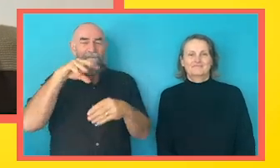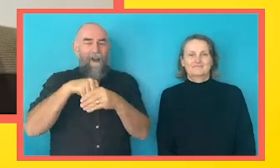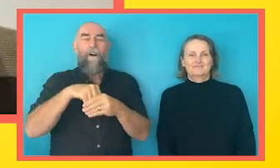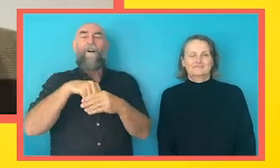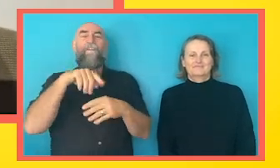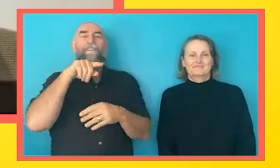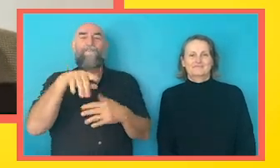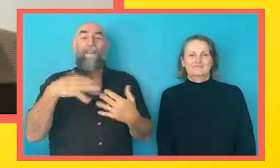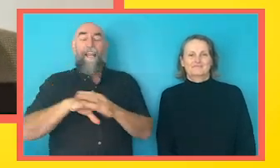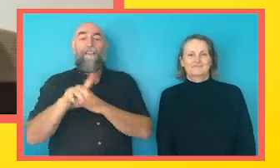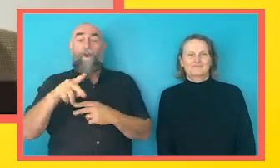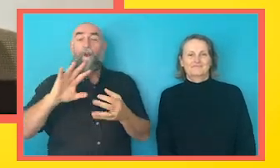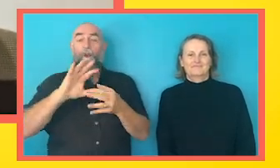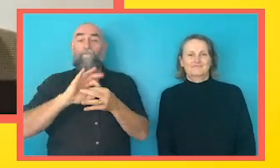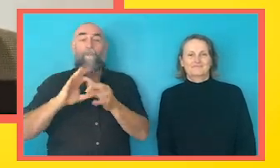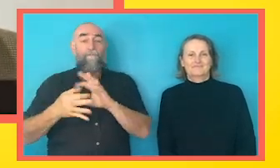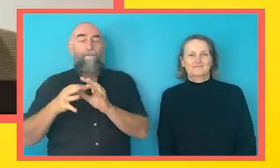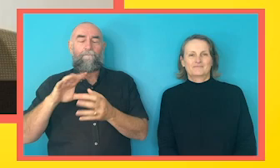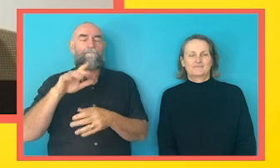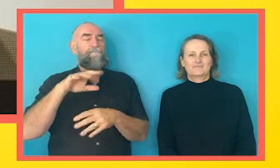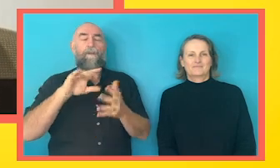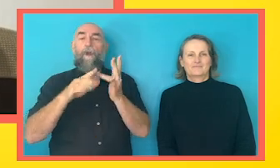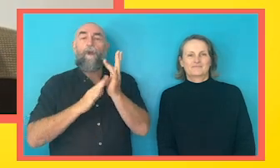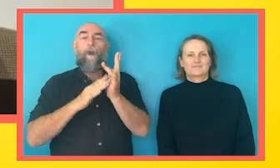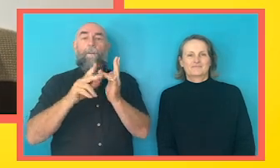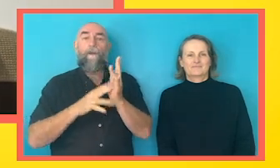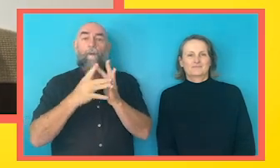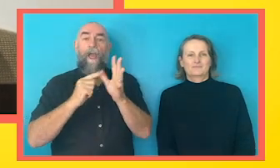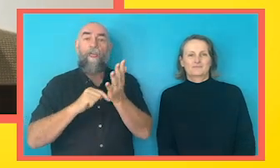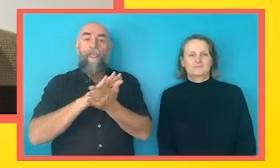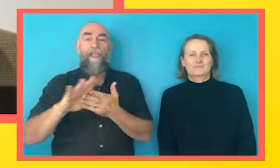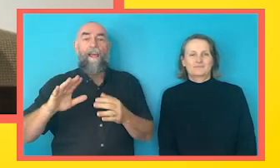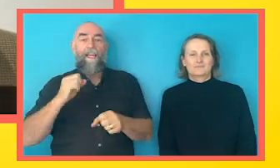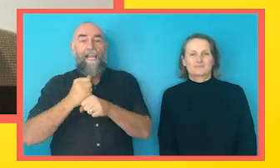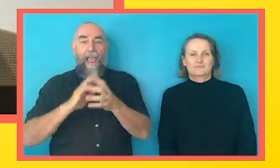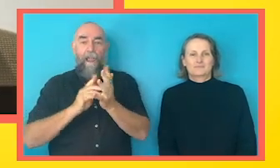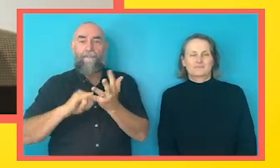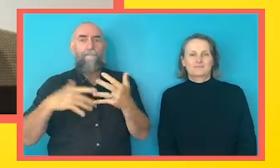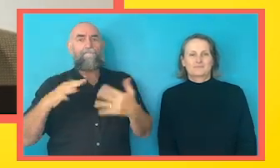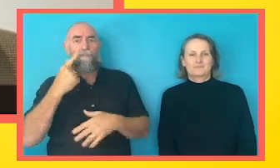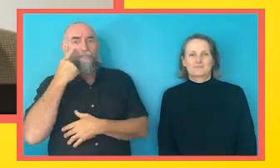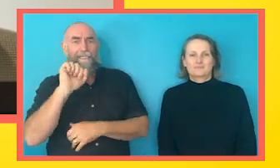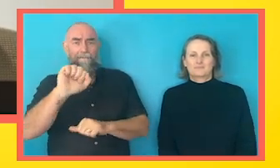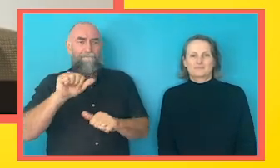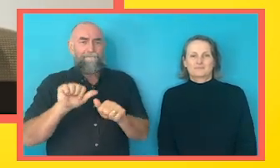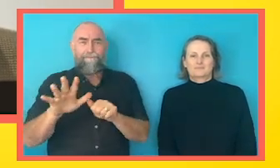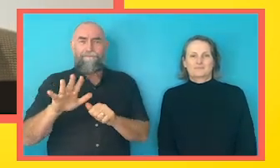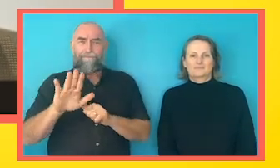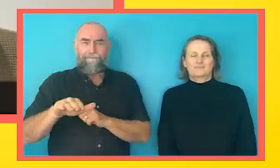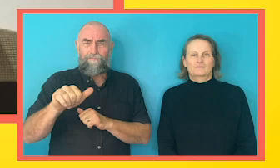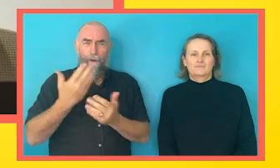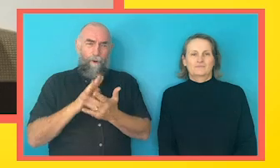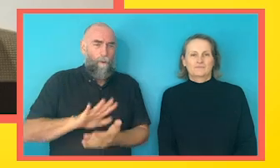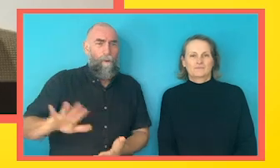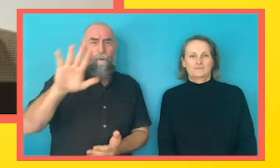Games Australia for arranging that. But it's just seeing the talent that is across this state and seeing what you've done